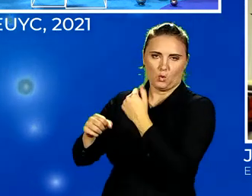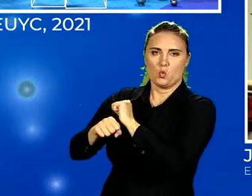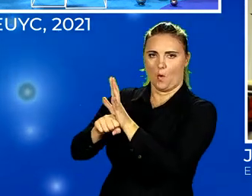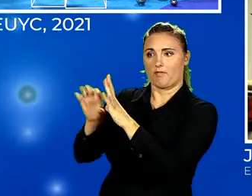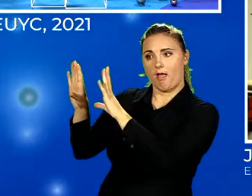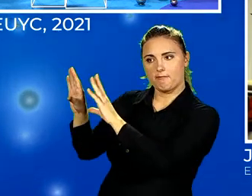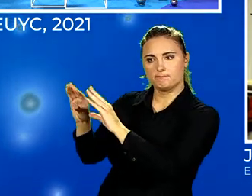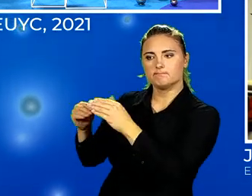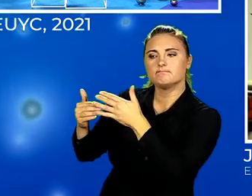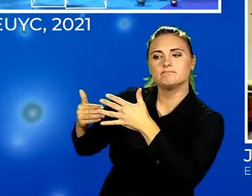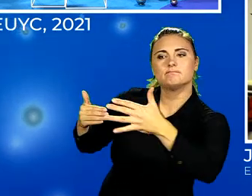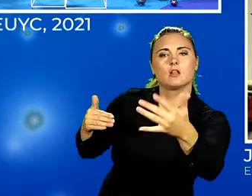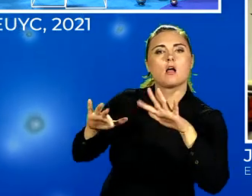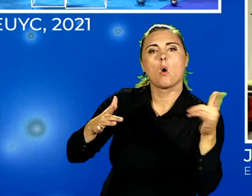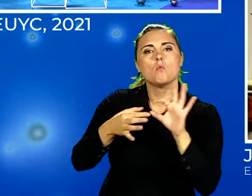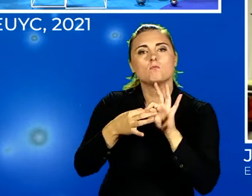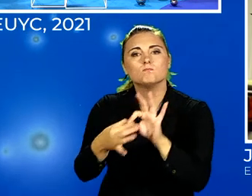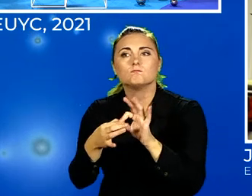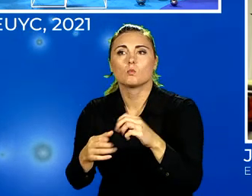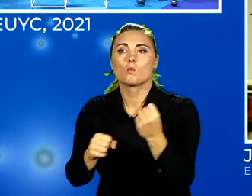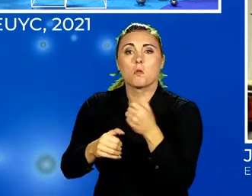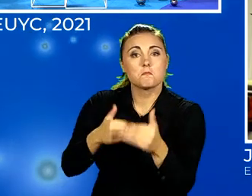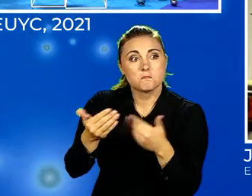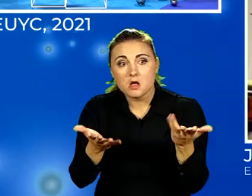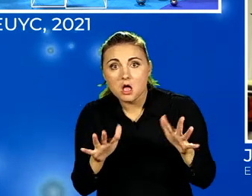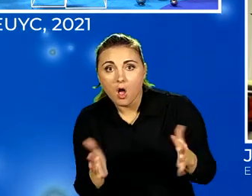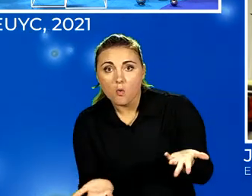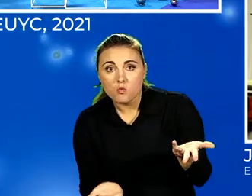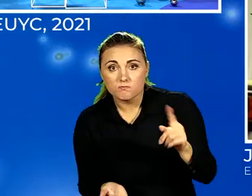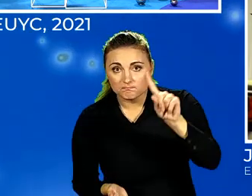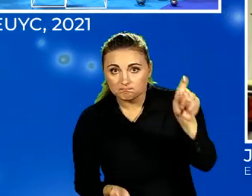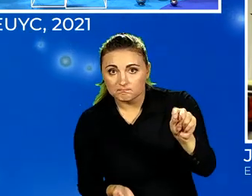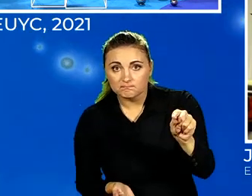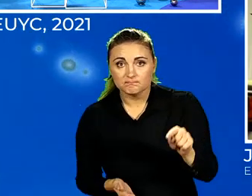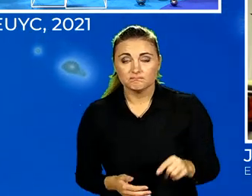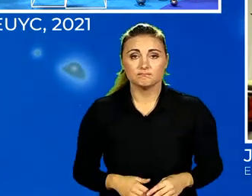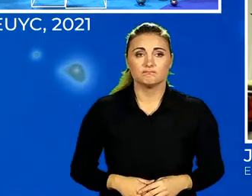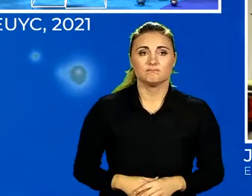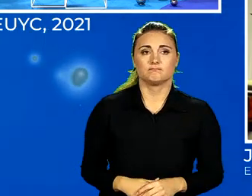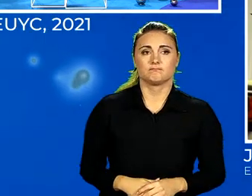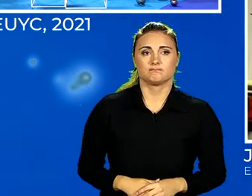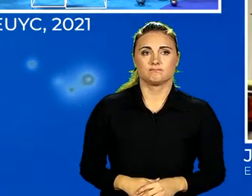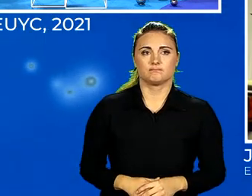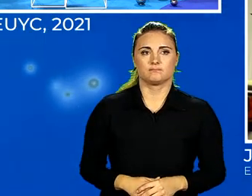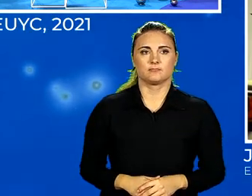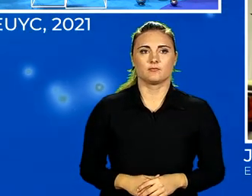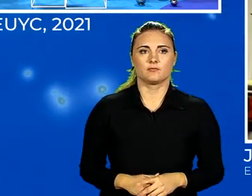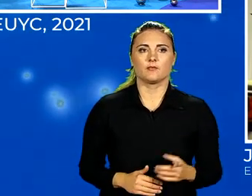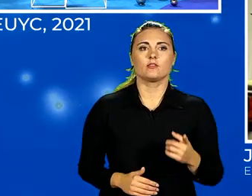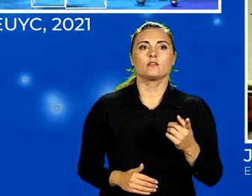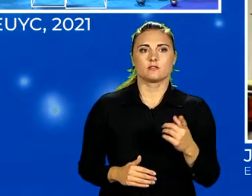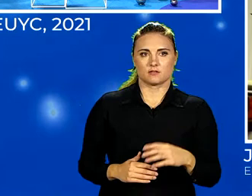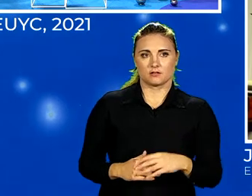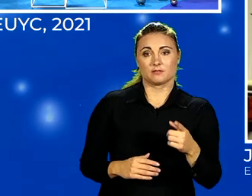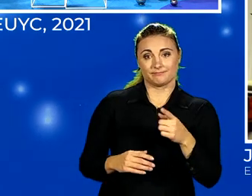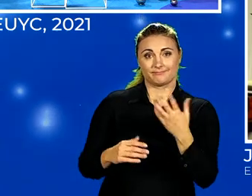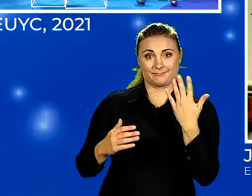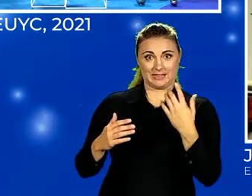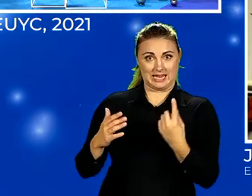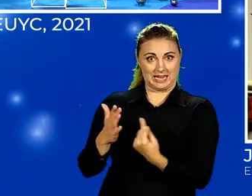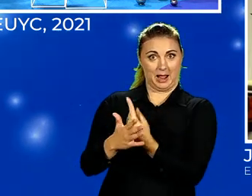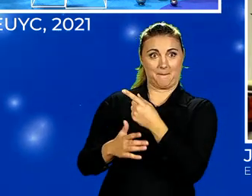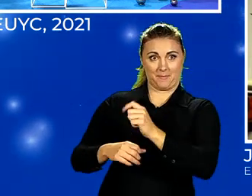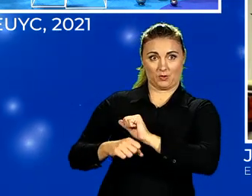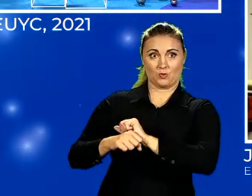Well, I think during this pandemic, it's been a bit of a double-sided situation for youth and youth